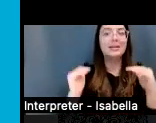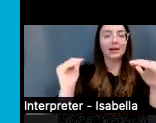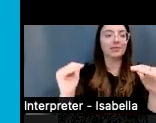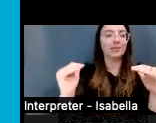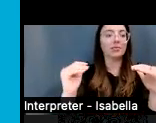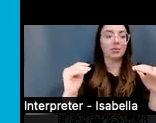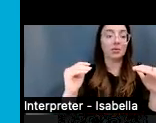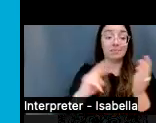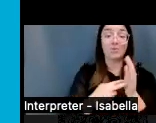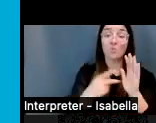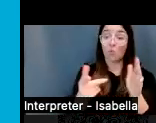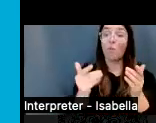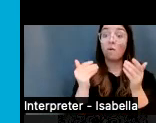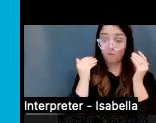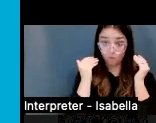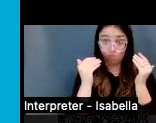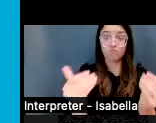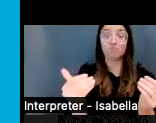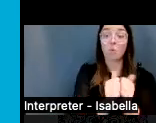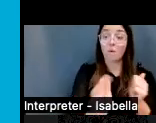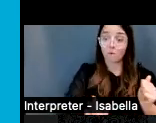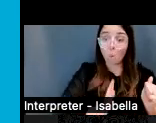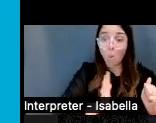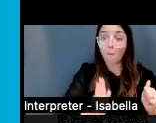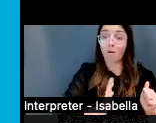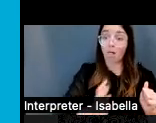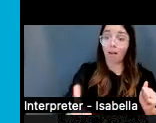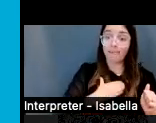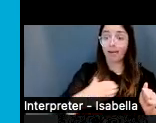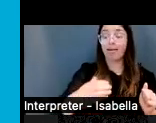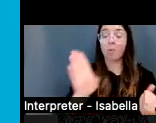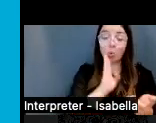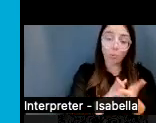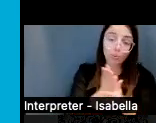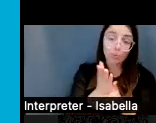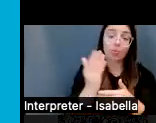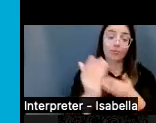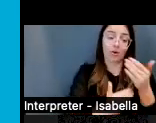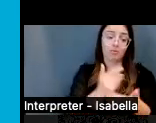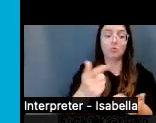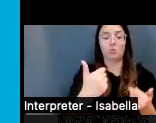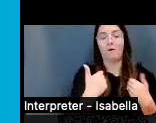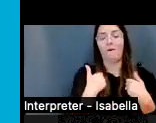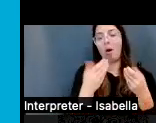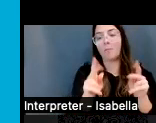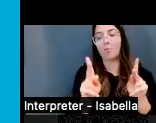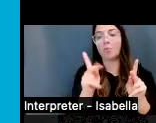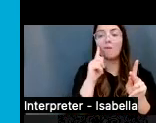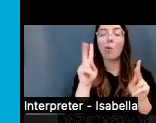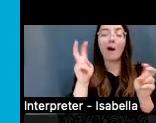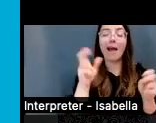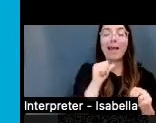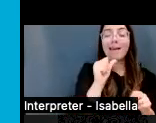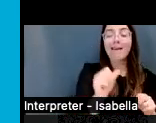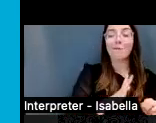you are moving forward with a formal appeal, and that appeal will go through the process. You'll have a chance for informal resolution, but it could also eventually progress